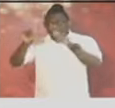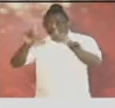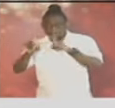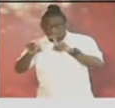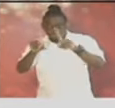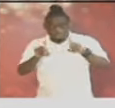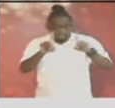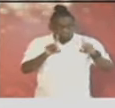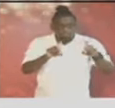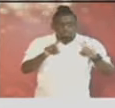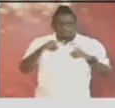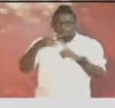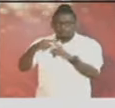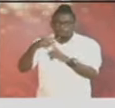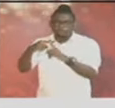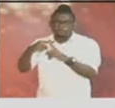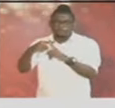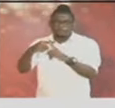will have